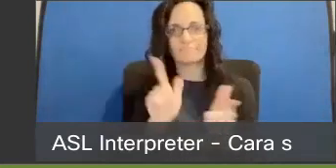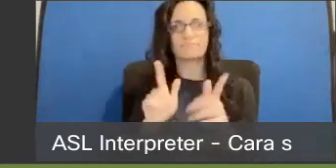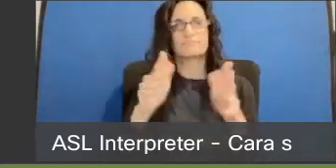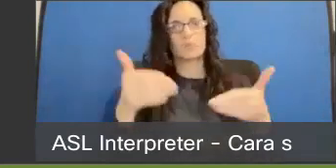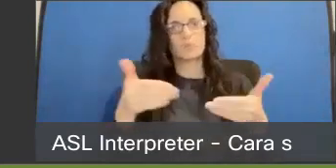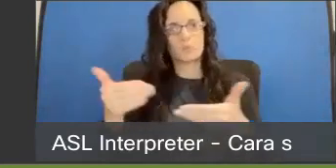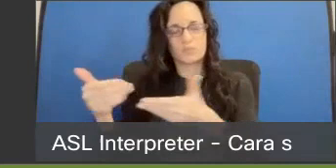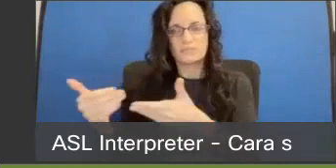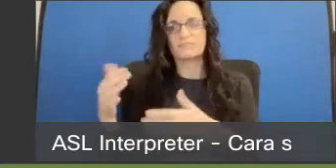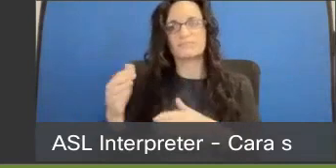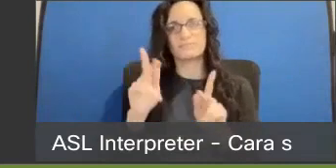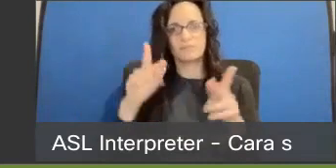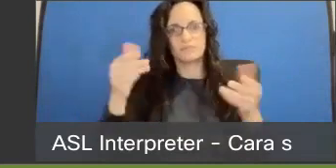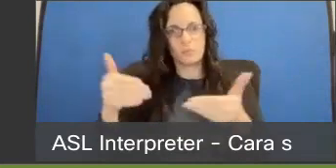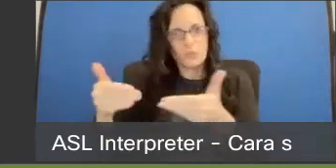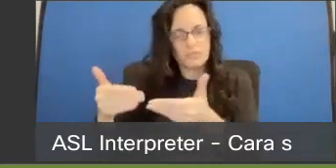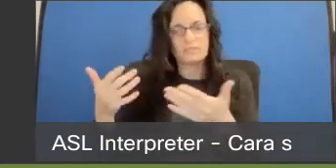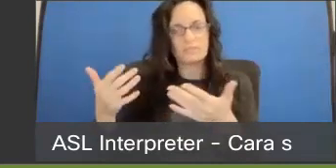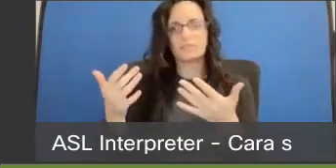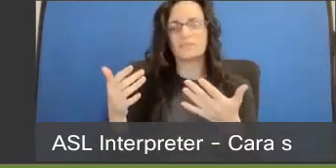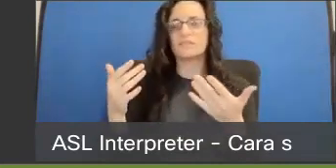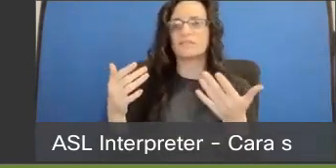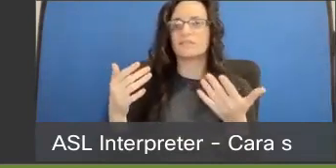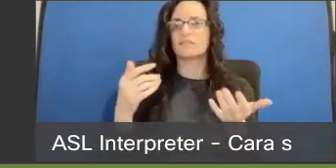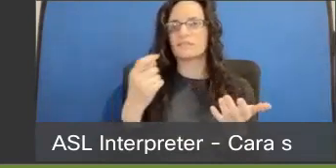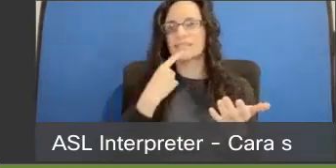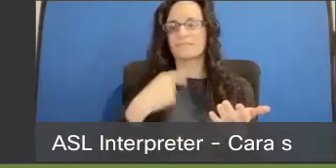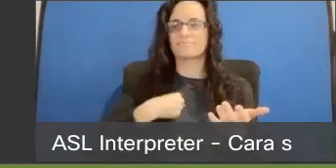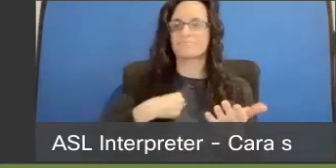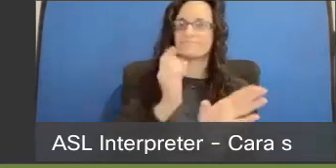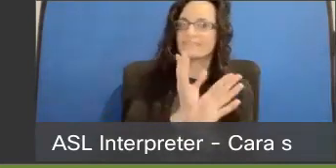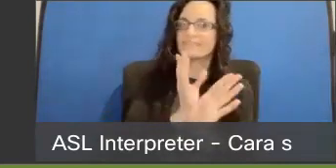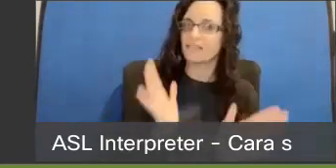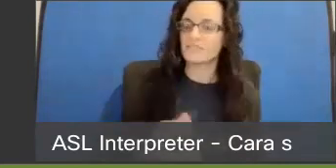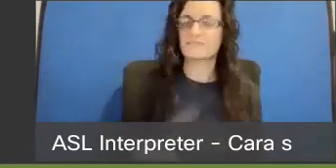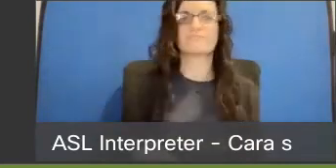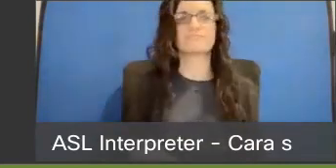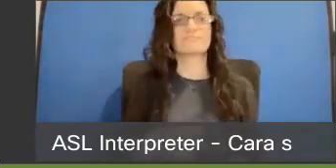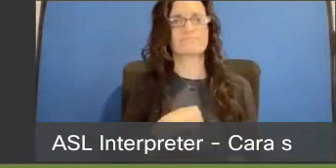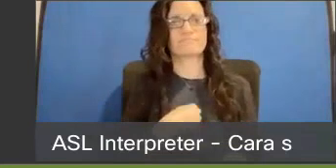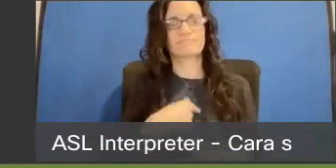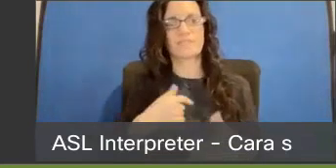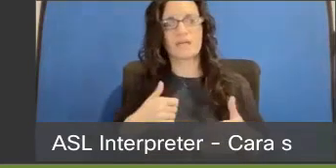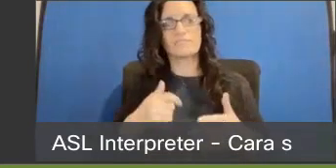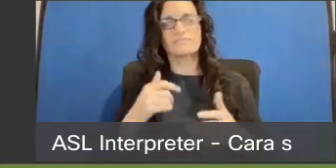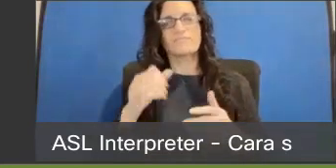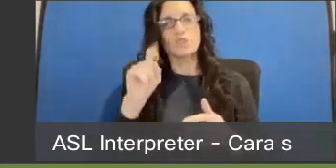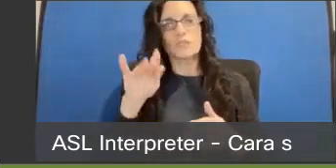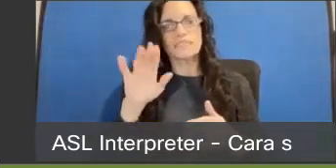ourselves, and people are introducing themselves as I say I'm a psychologist. People will say they're suicide loss survivors,